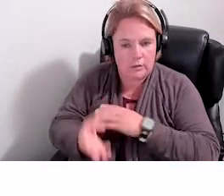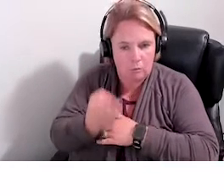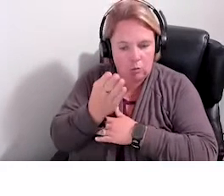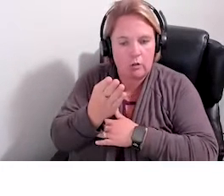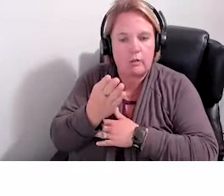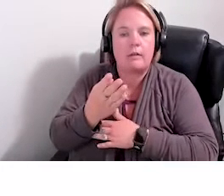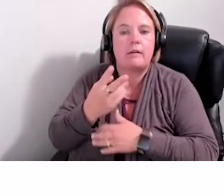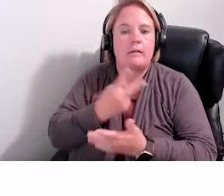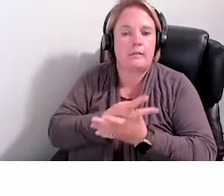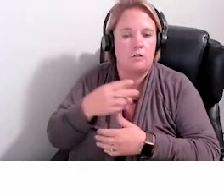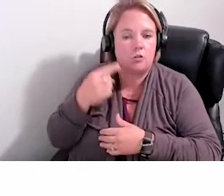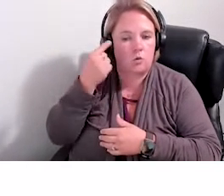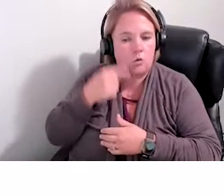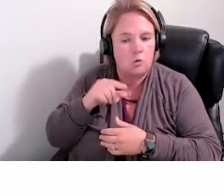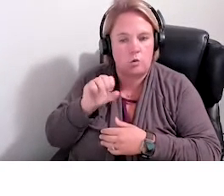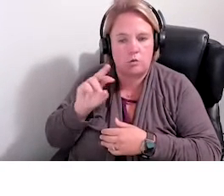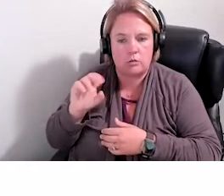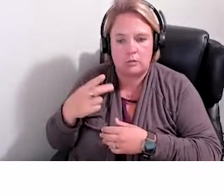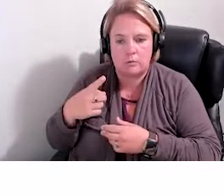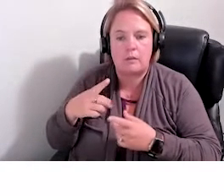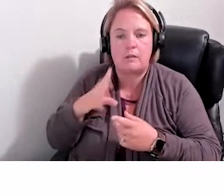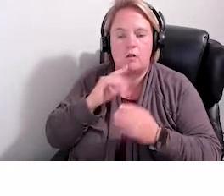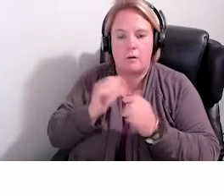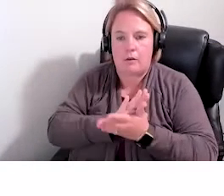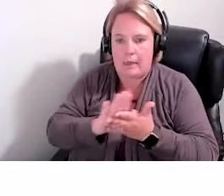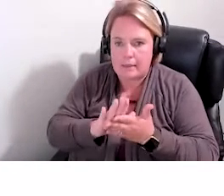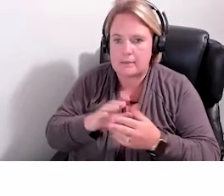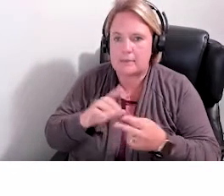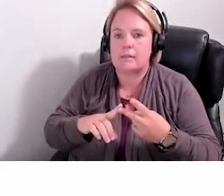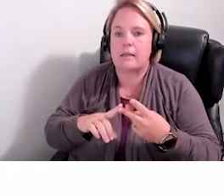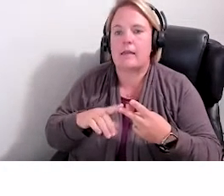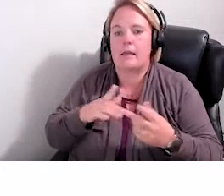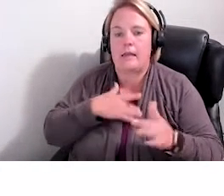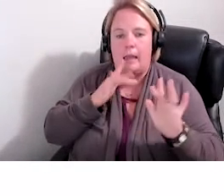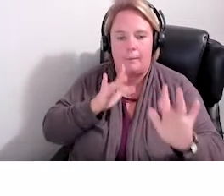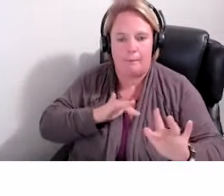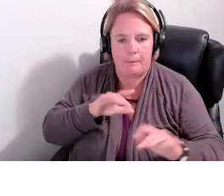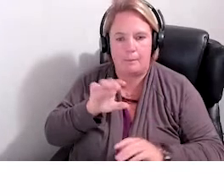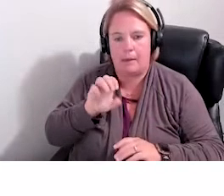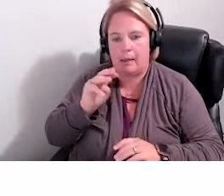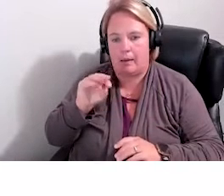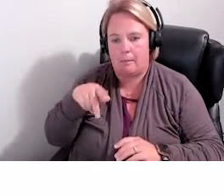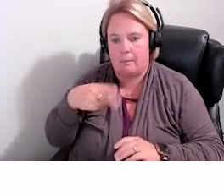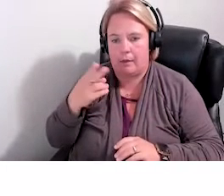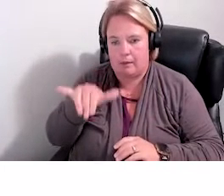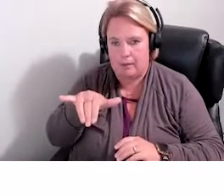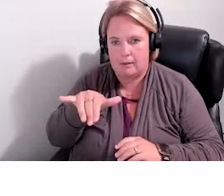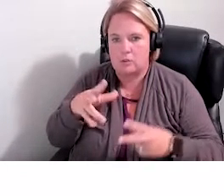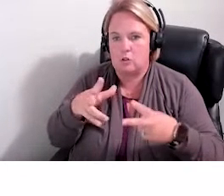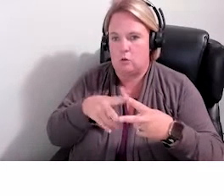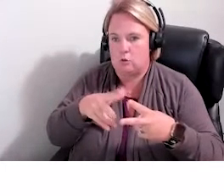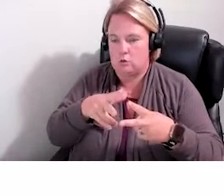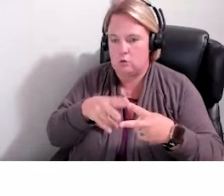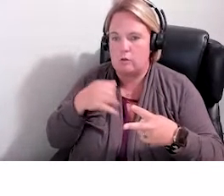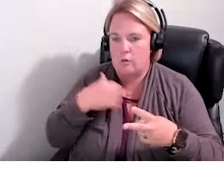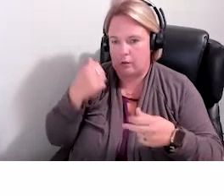up kindness, and I forgot the gentleman's name from Stanford. He brought up empathy. So if we could keep those two things in our hand and pull them out when we need to,